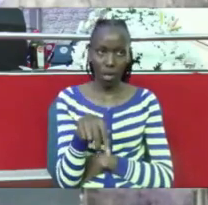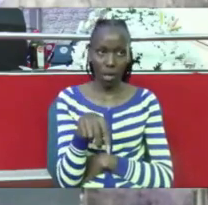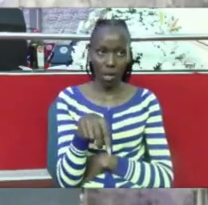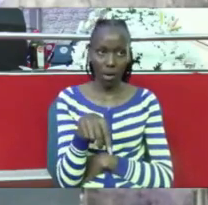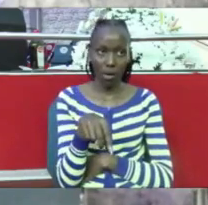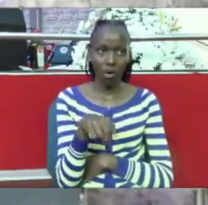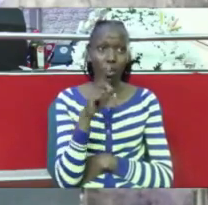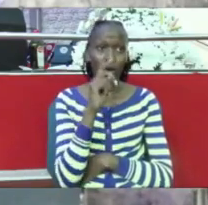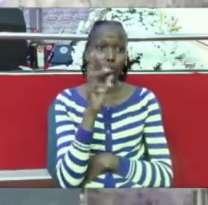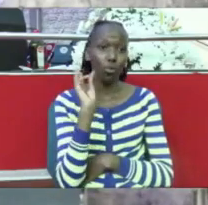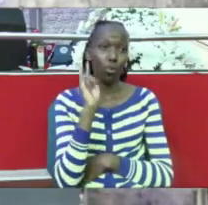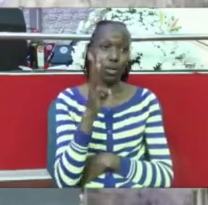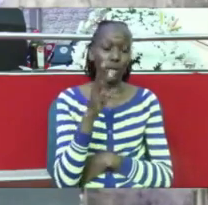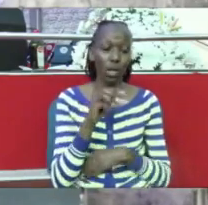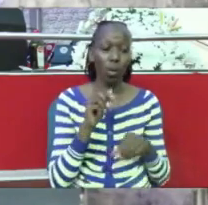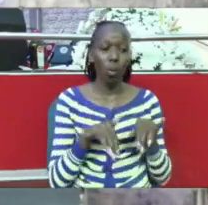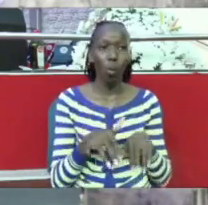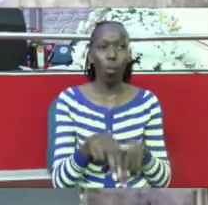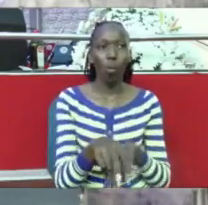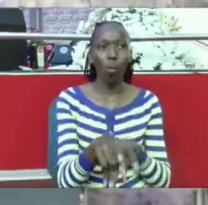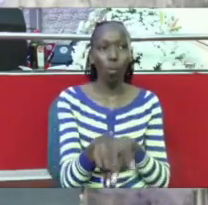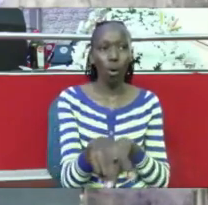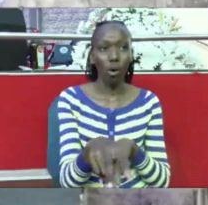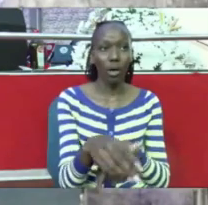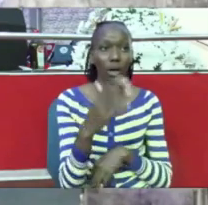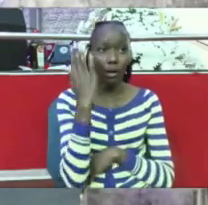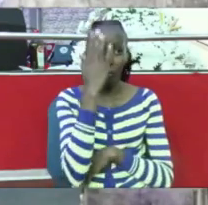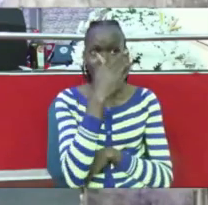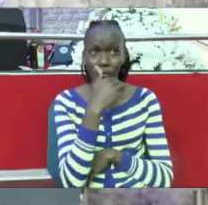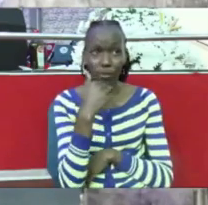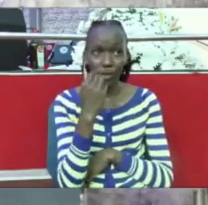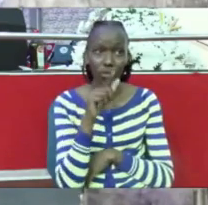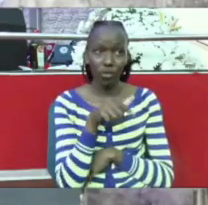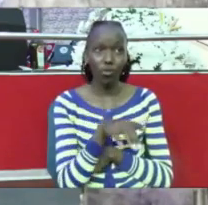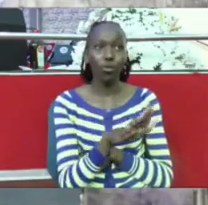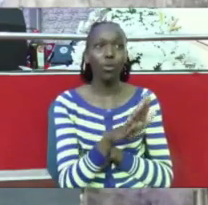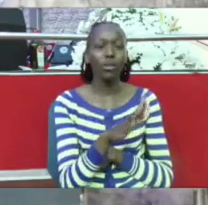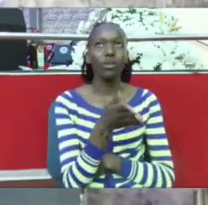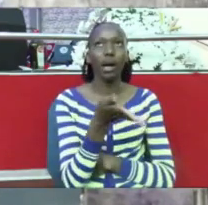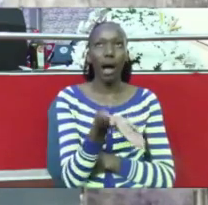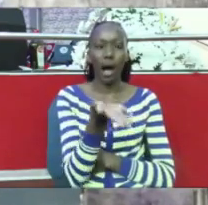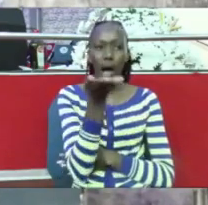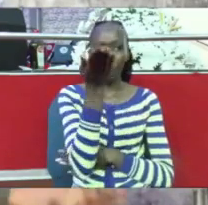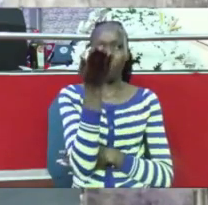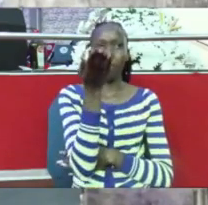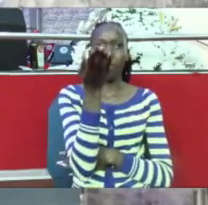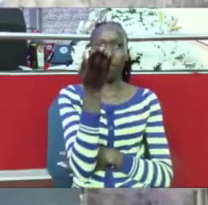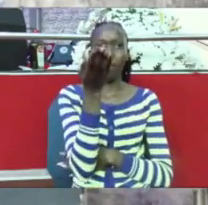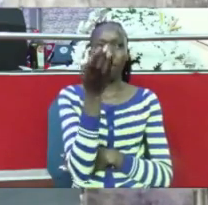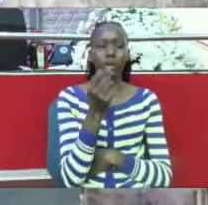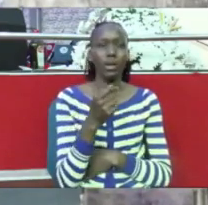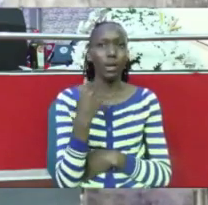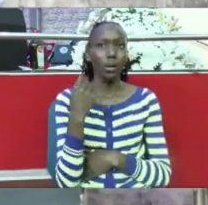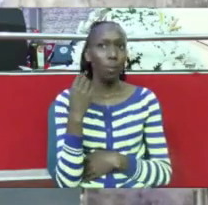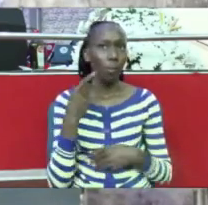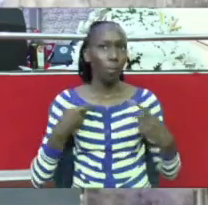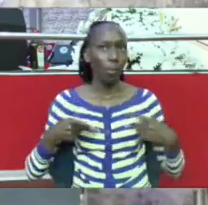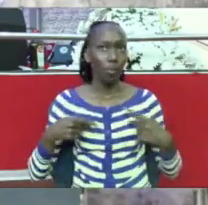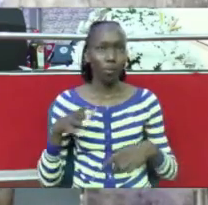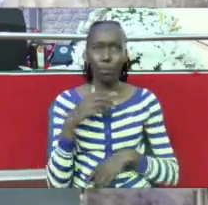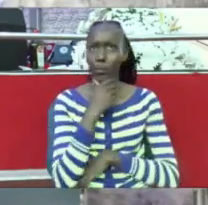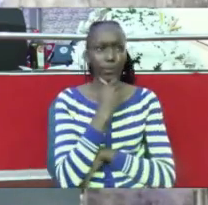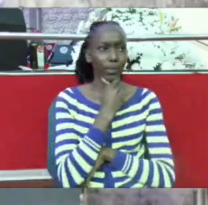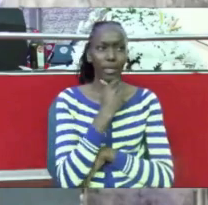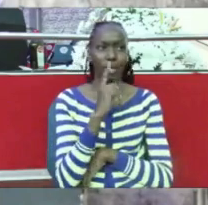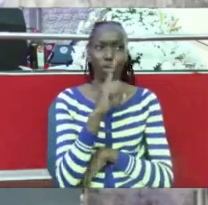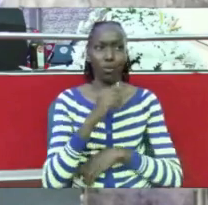utatembea ukiwa na tumaini. There are many people who will wonder. Kuna watu watashangaa. Why are you so excited? Mbona wewe una furaha hivi? I